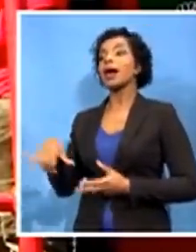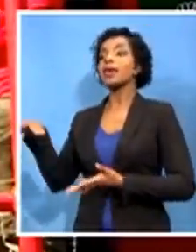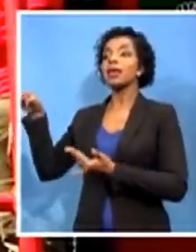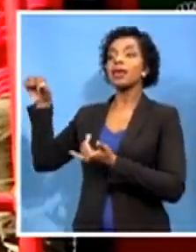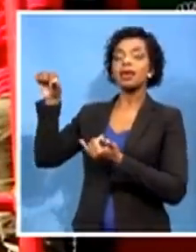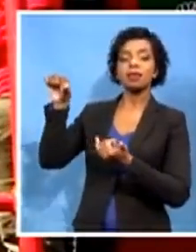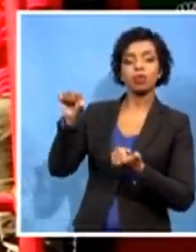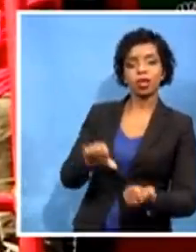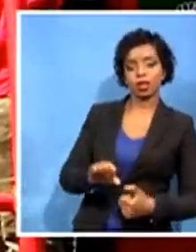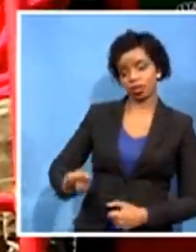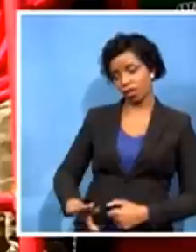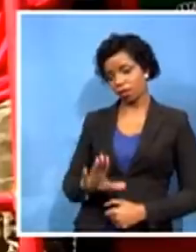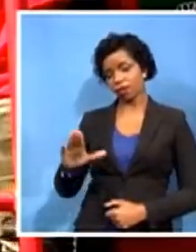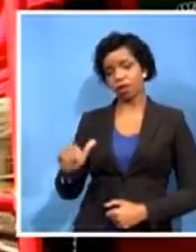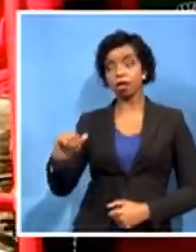Amanda!